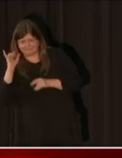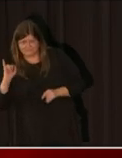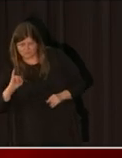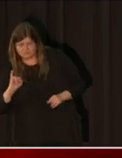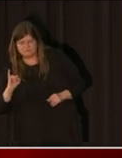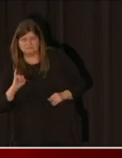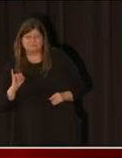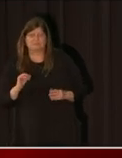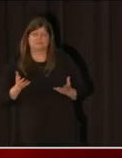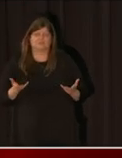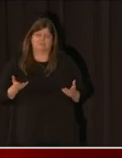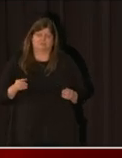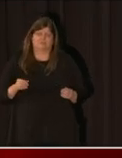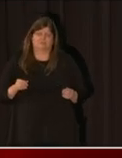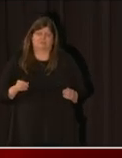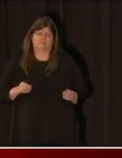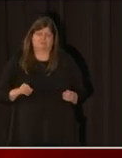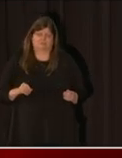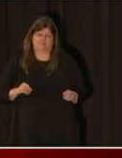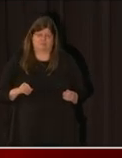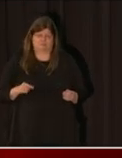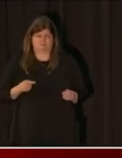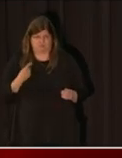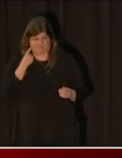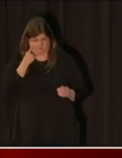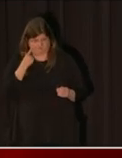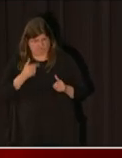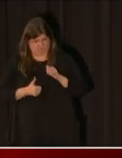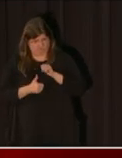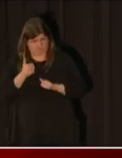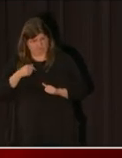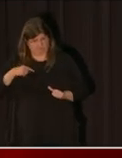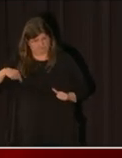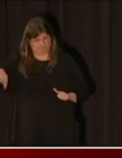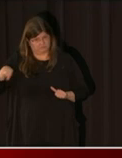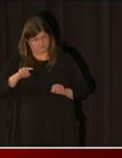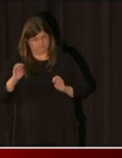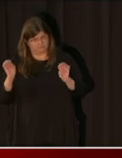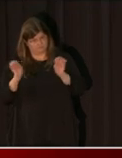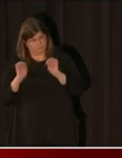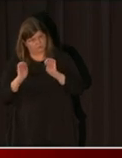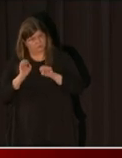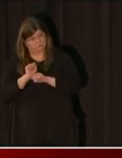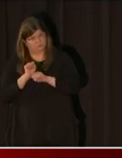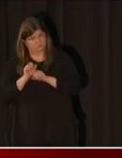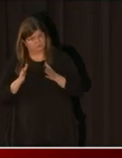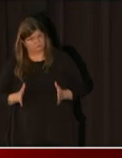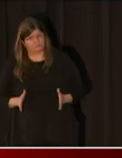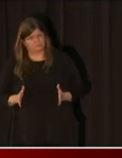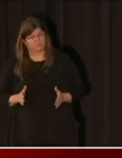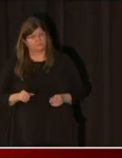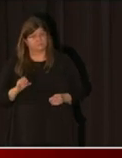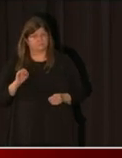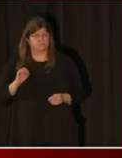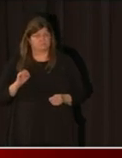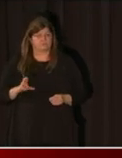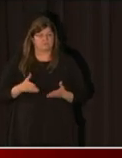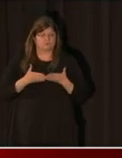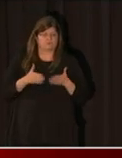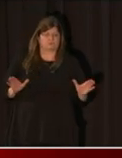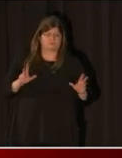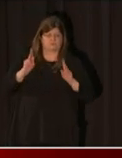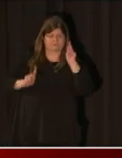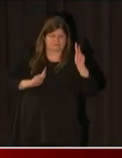mostly concentrated among first responders and essential workers, or if more of the new cases are coming out